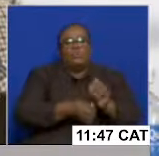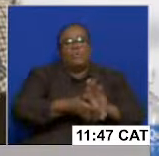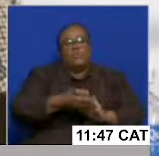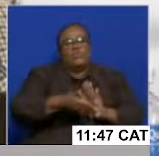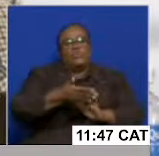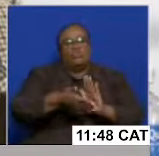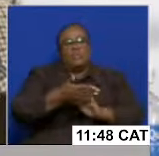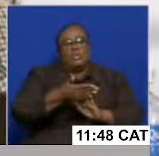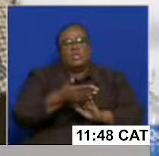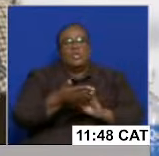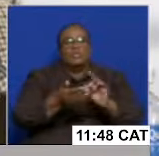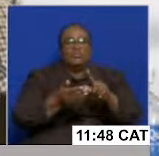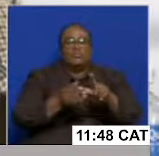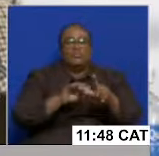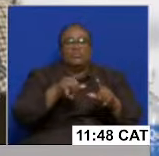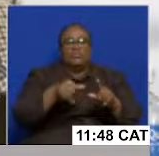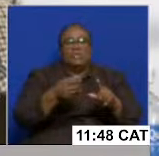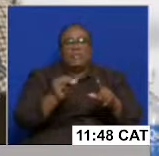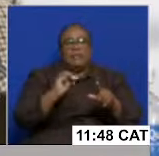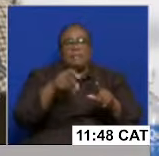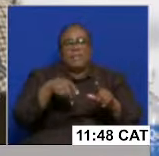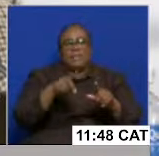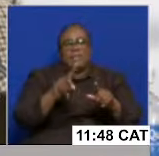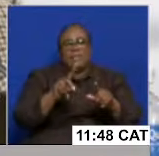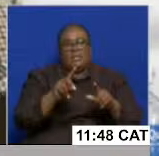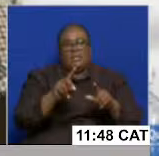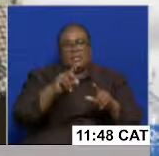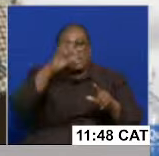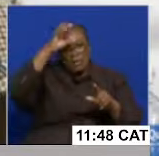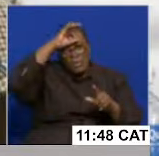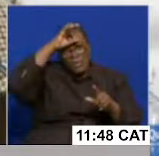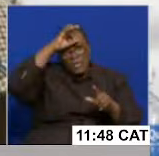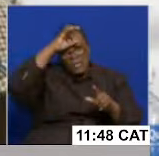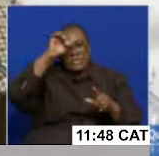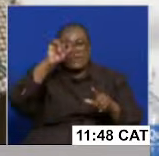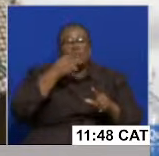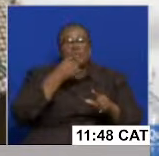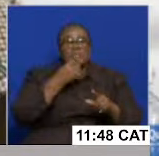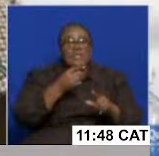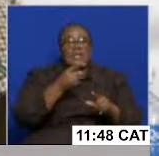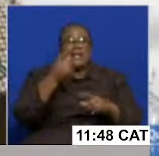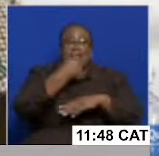in circumstances where, as you've testified, you were off duty on the day. Is that correct?